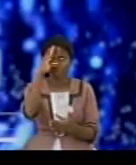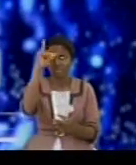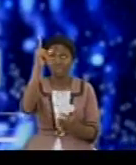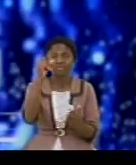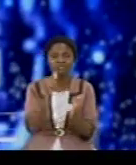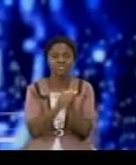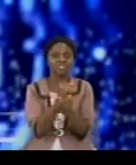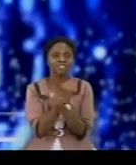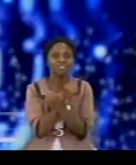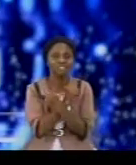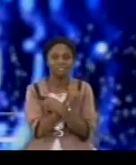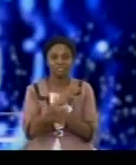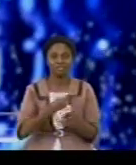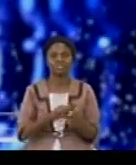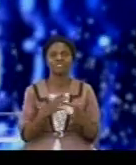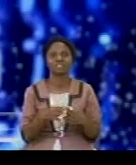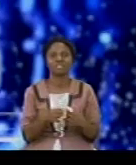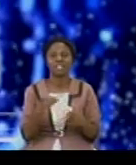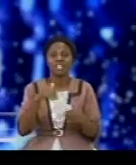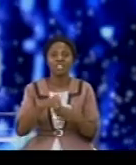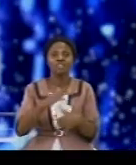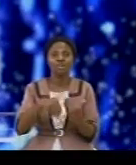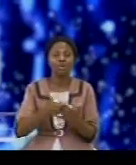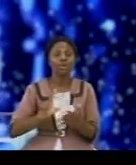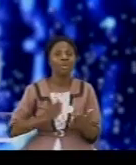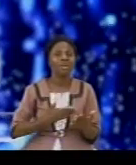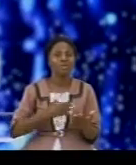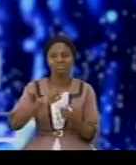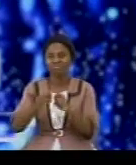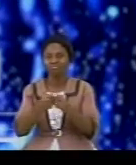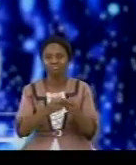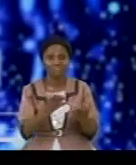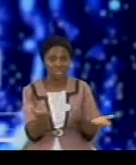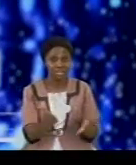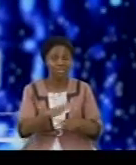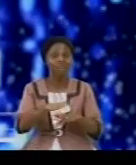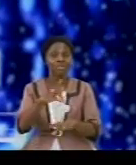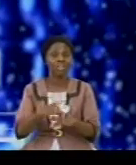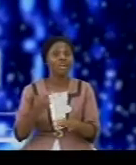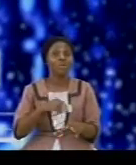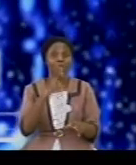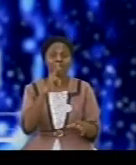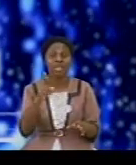our conflicts here on earth, we are more than conquerors. Amen.